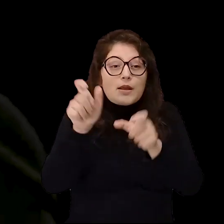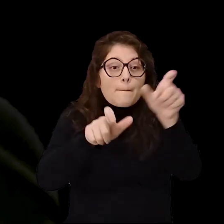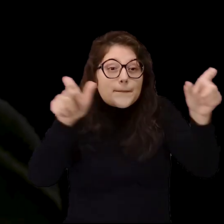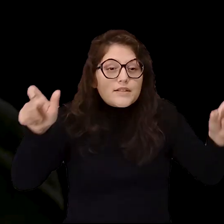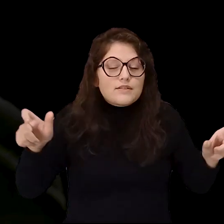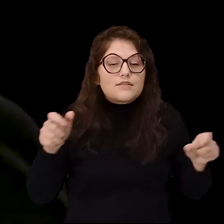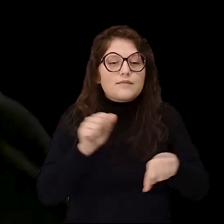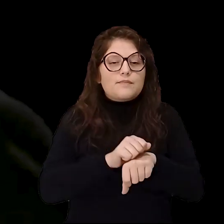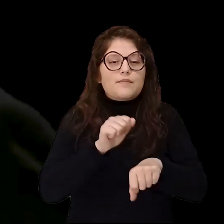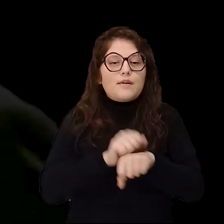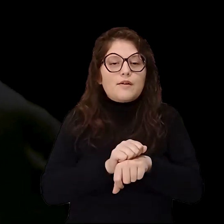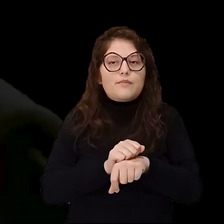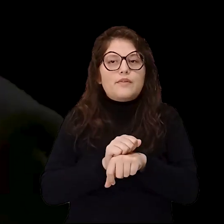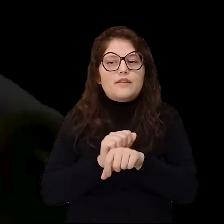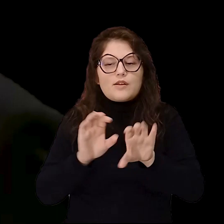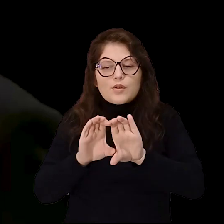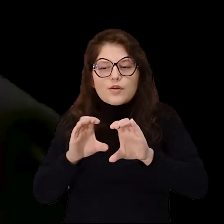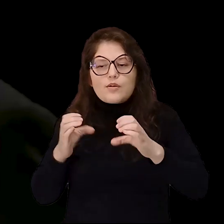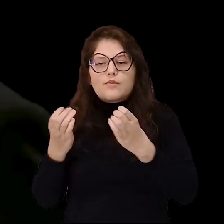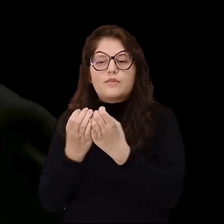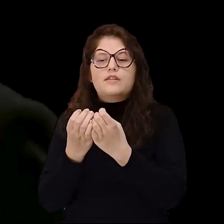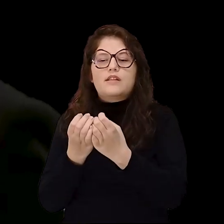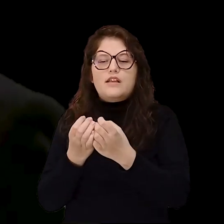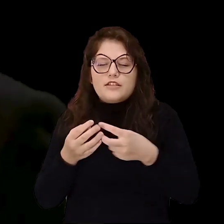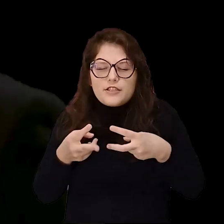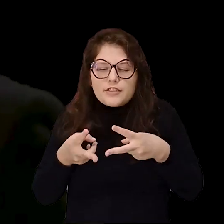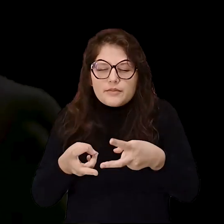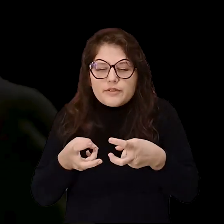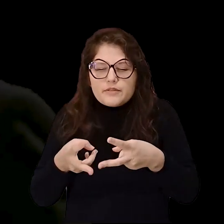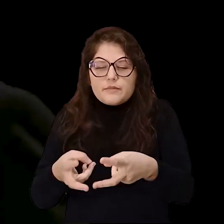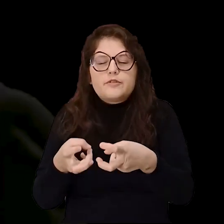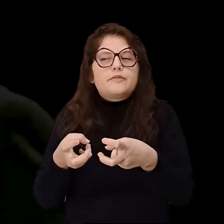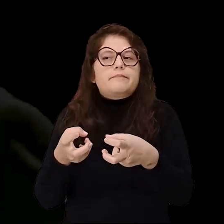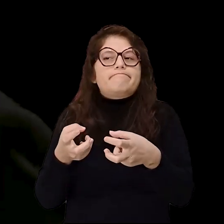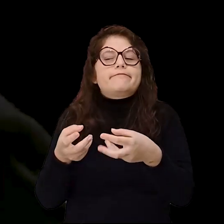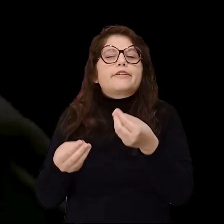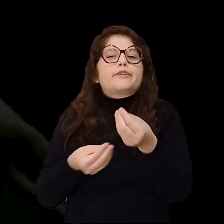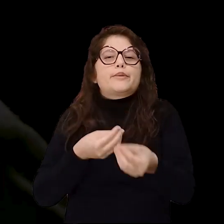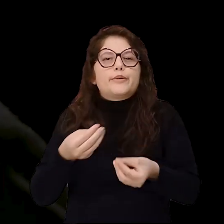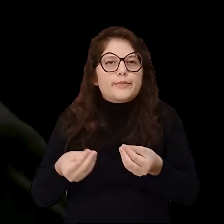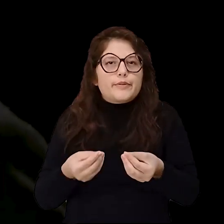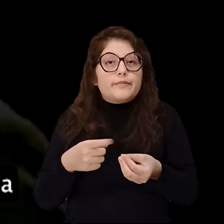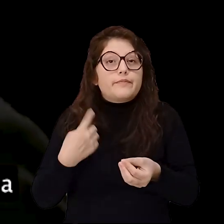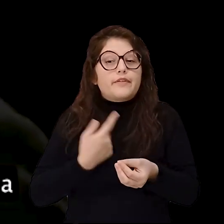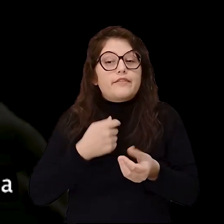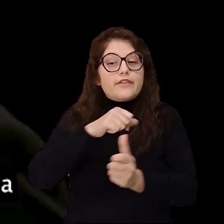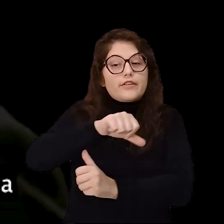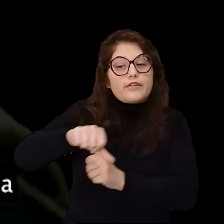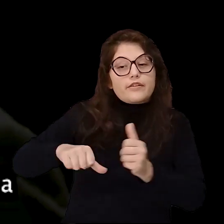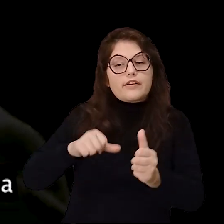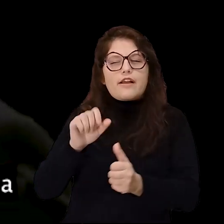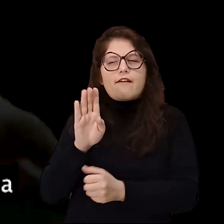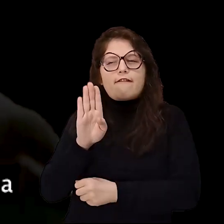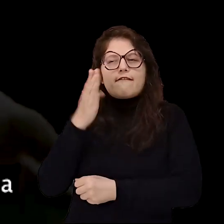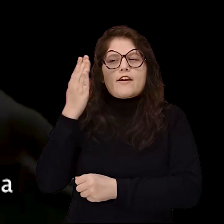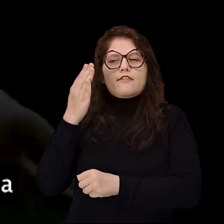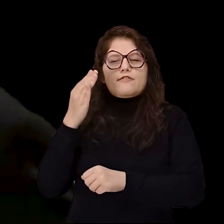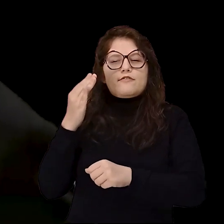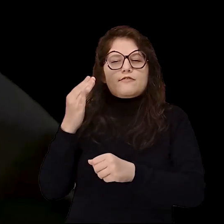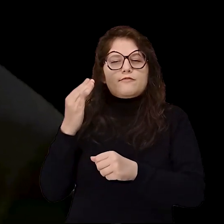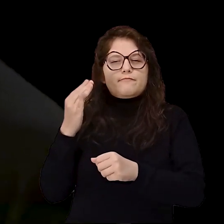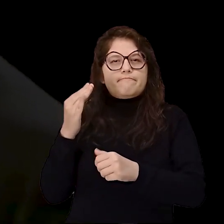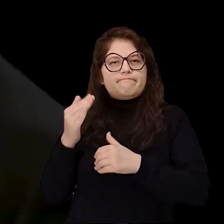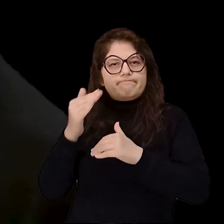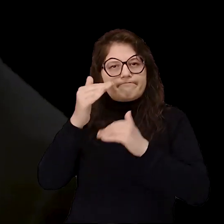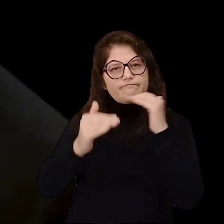treated a lot of people in indigent communities, that would be an exploitative thing to do because we would be changing them. There's this false moral